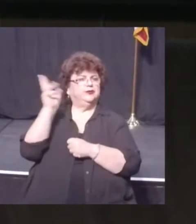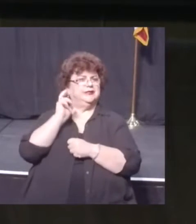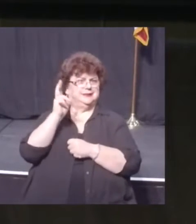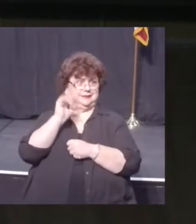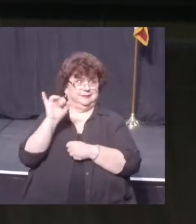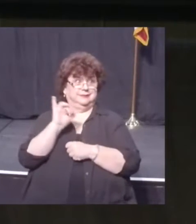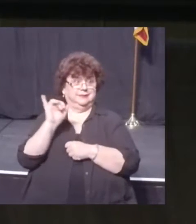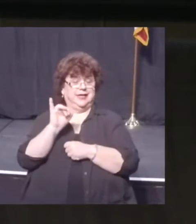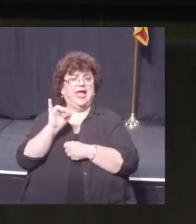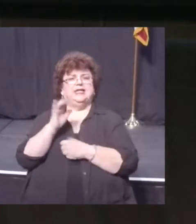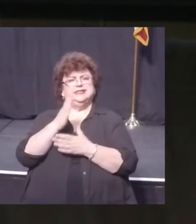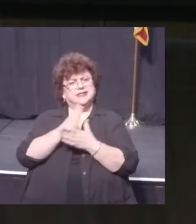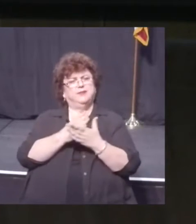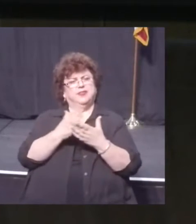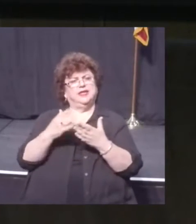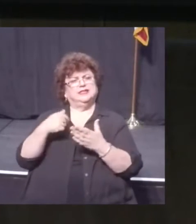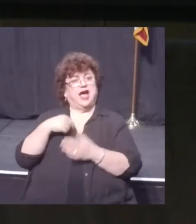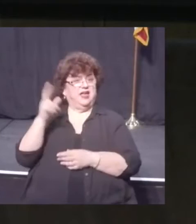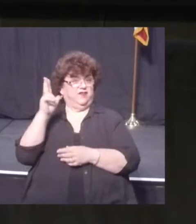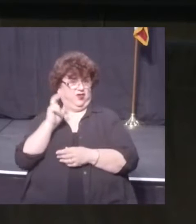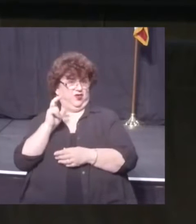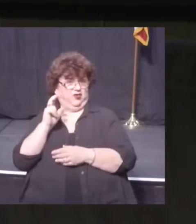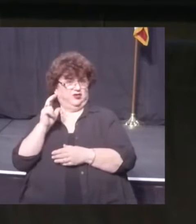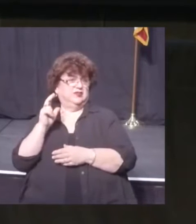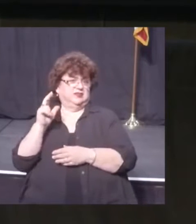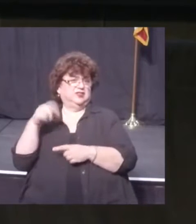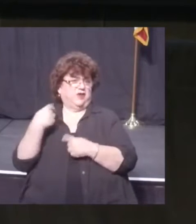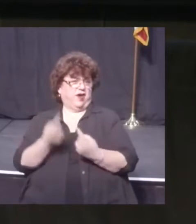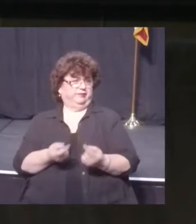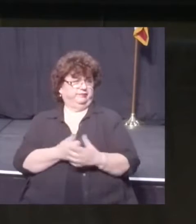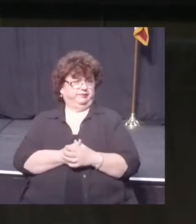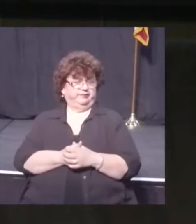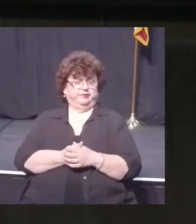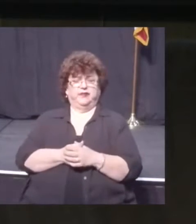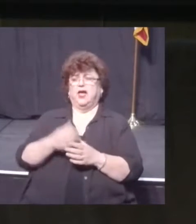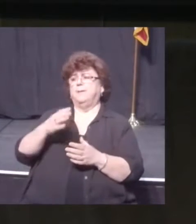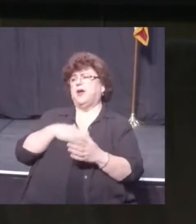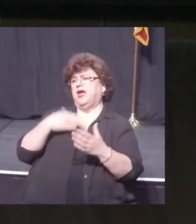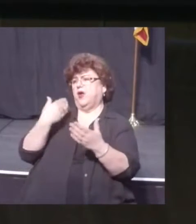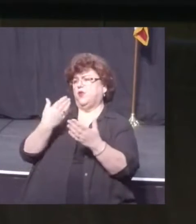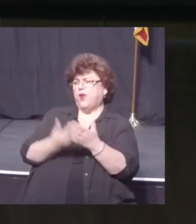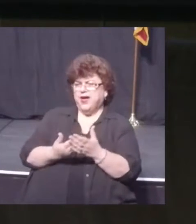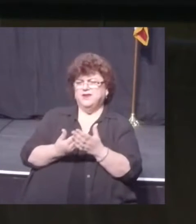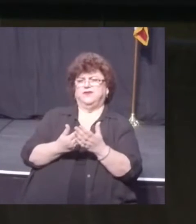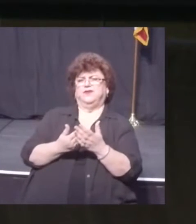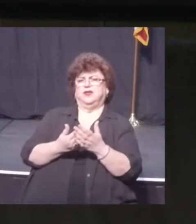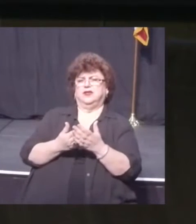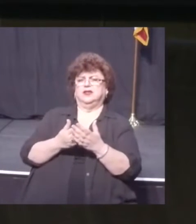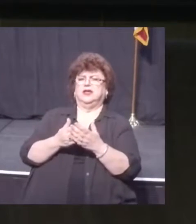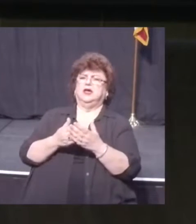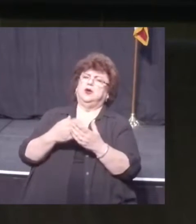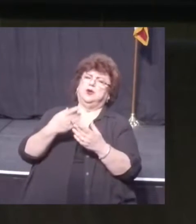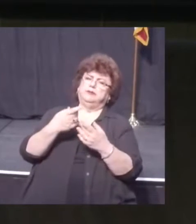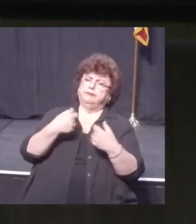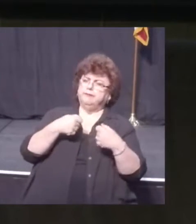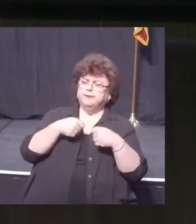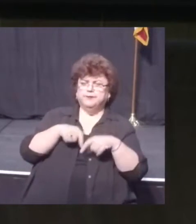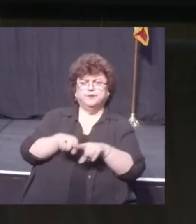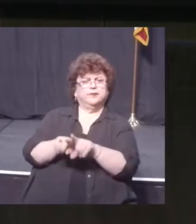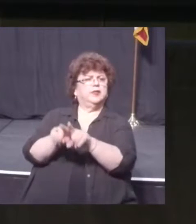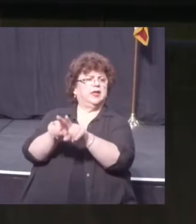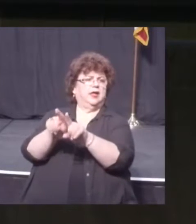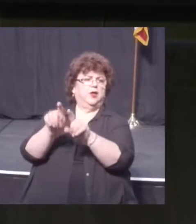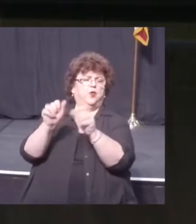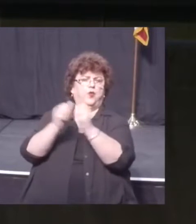here's some of what I've heard so far. My arrival pretty much coincided with weekly